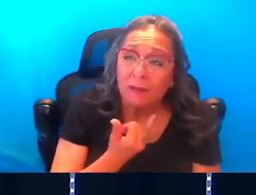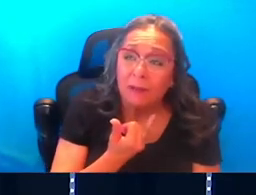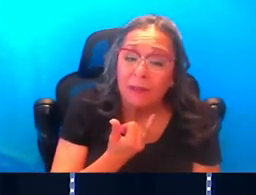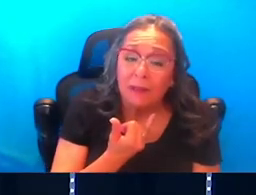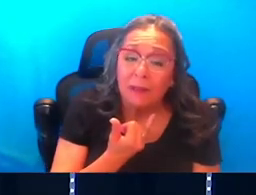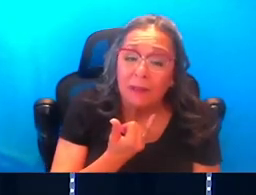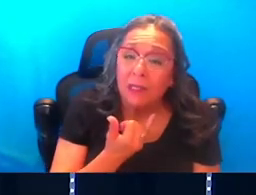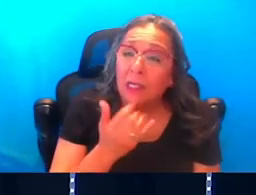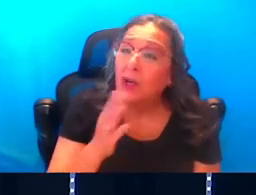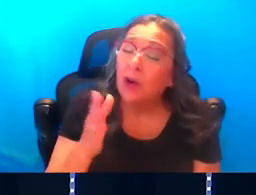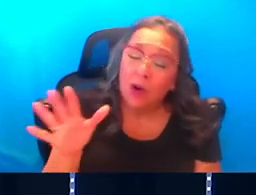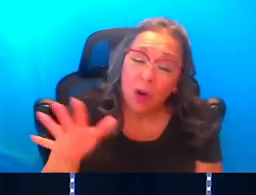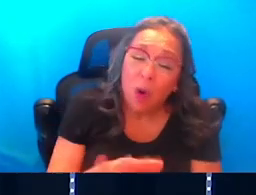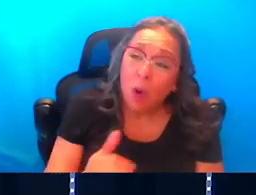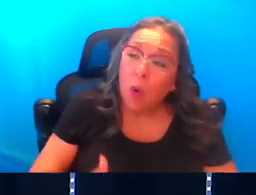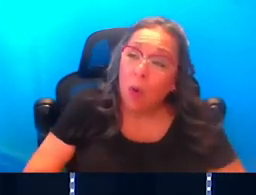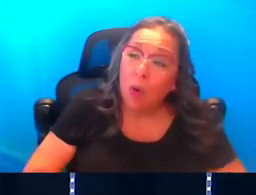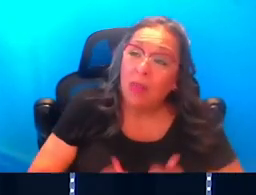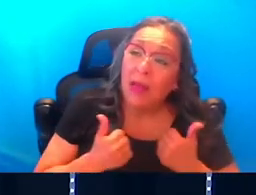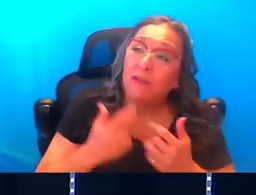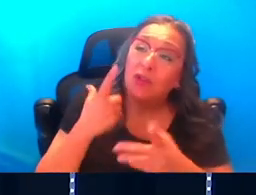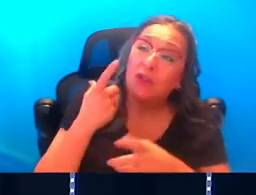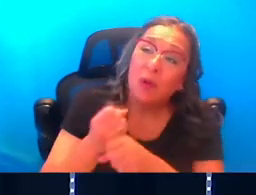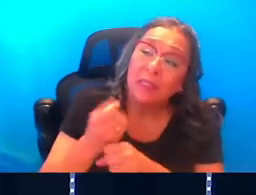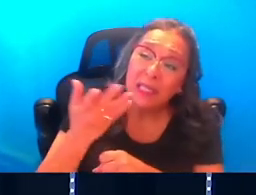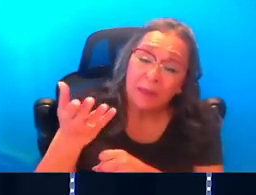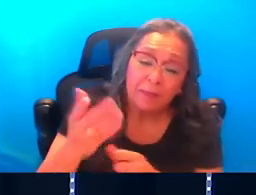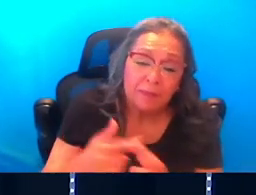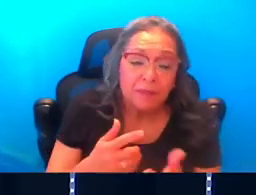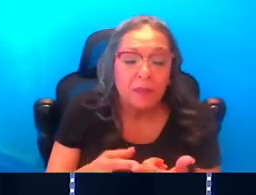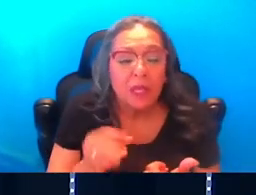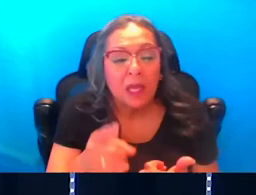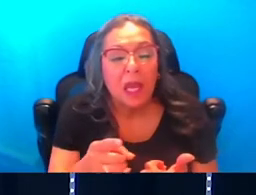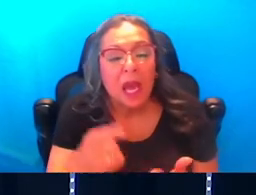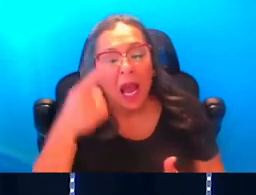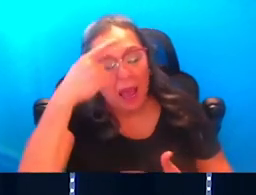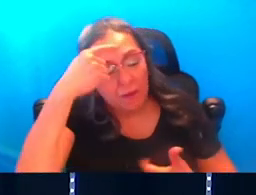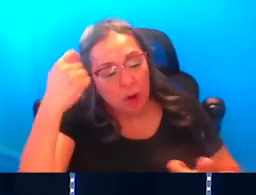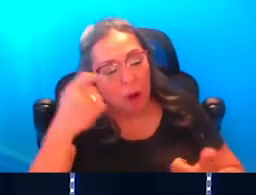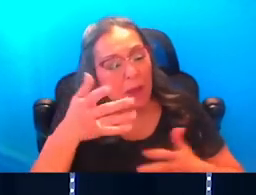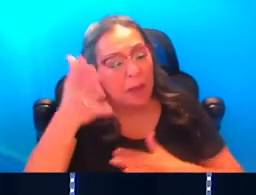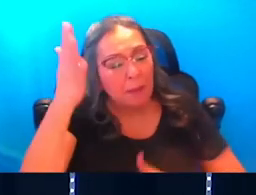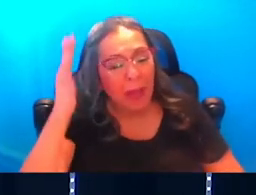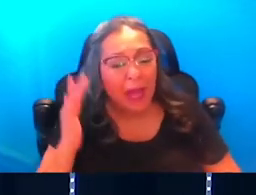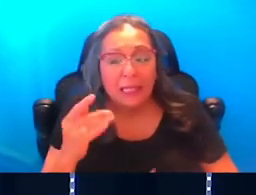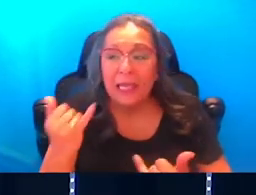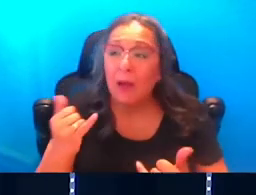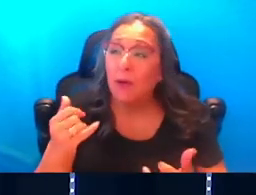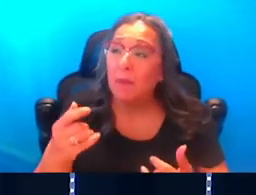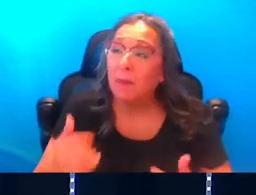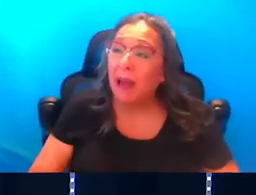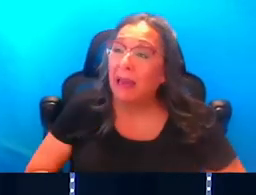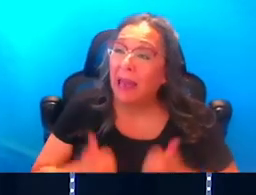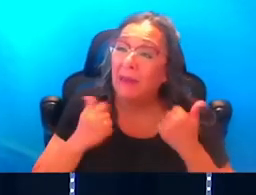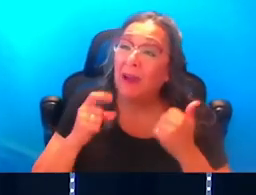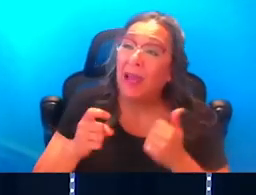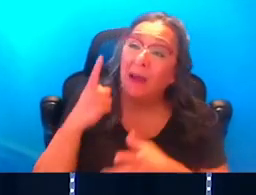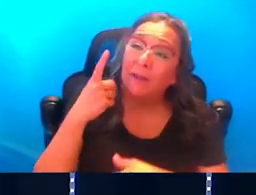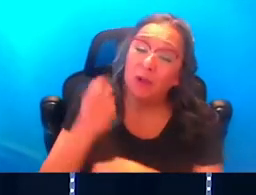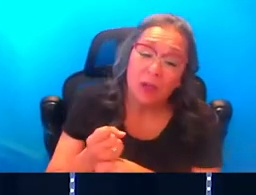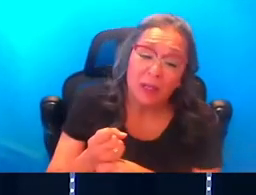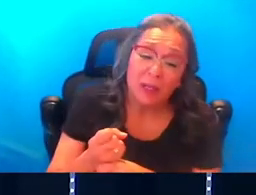Some of you are here today and you're like, I have a hard time with God. I got trauma. I got abuse in my past. Rahab's your story.